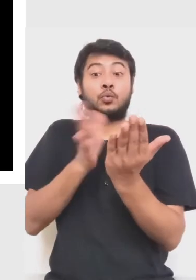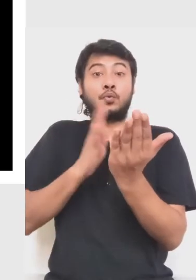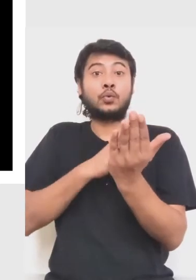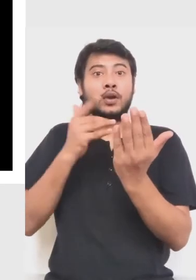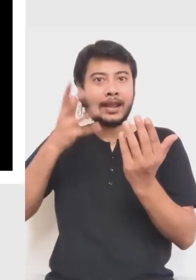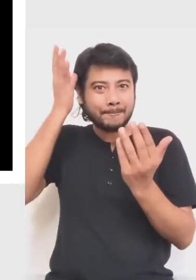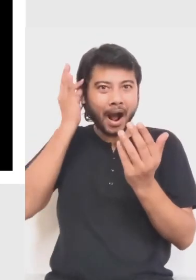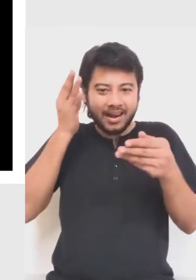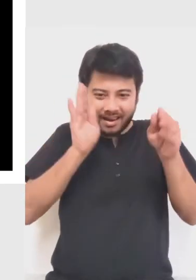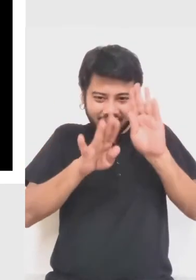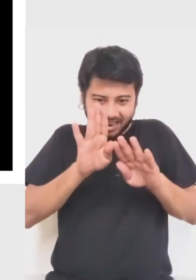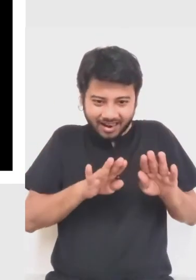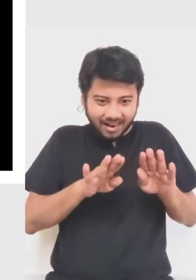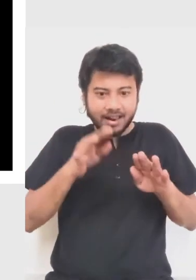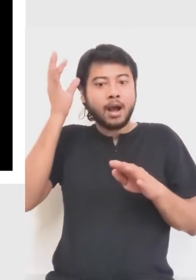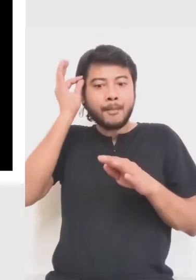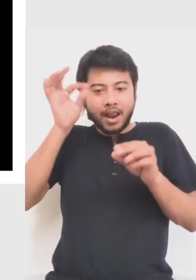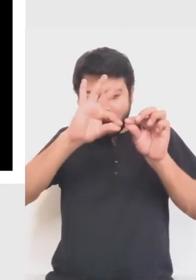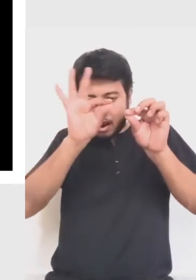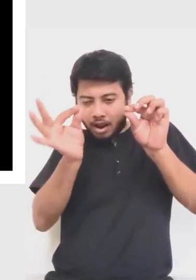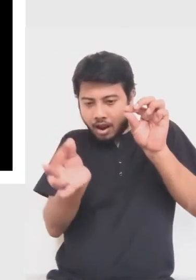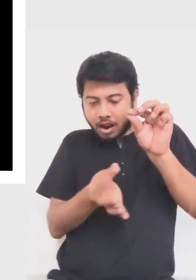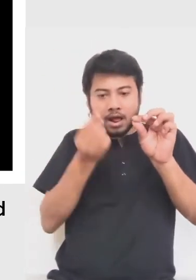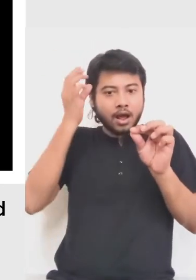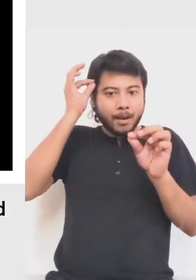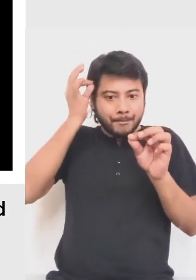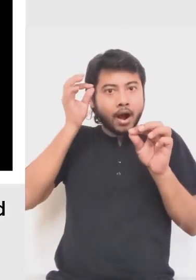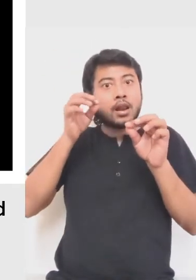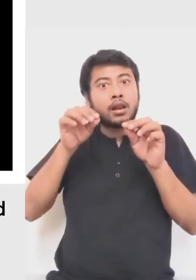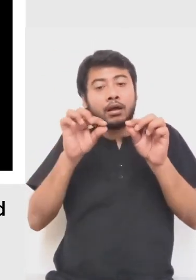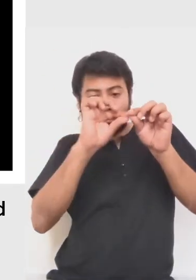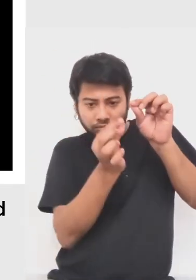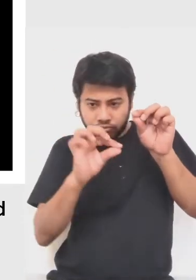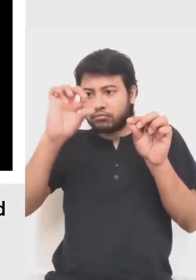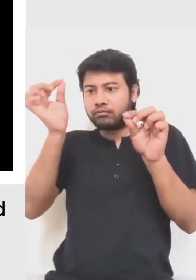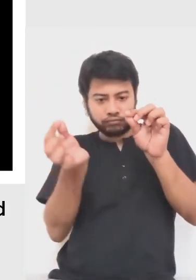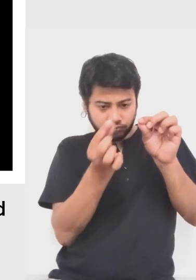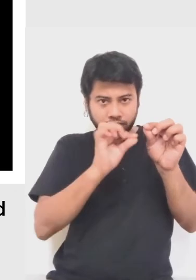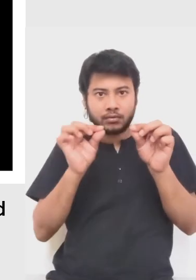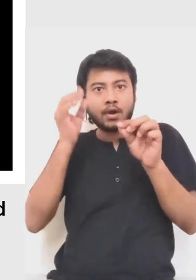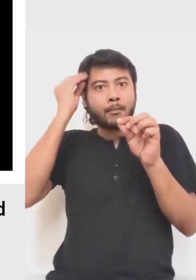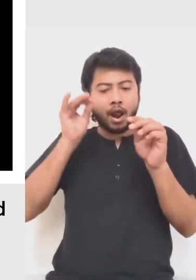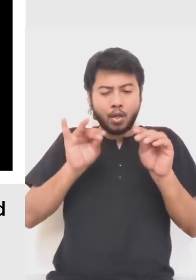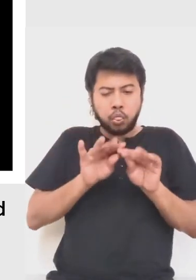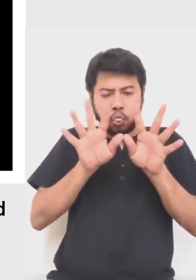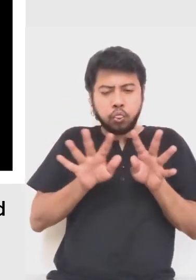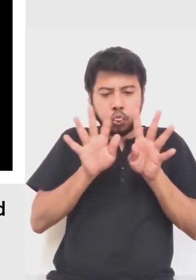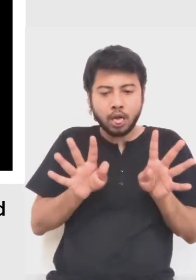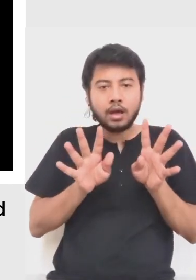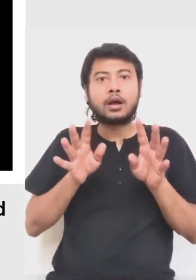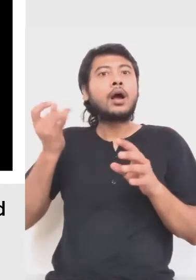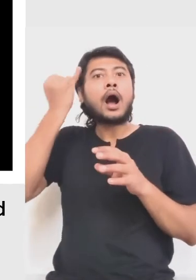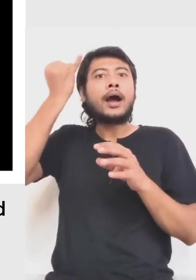different arrangements of hair, both abstract and figurative. While he was clearly interested in formal ideas of space